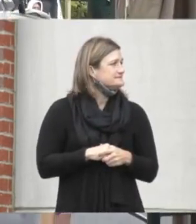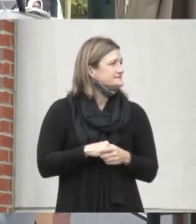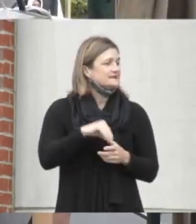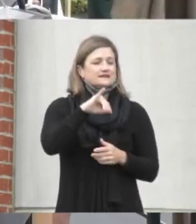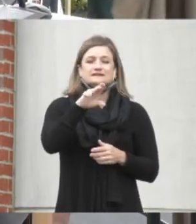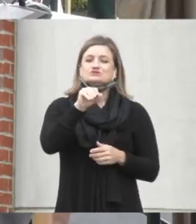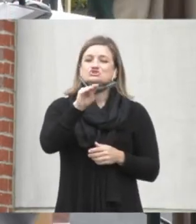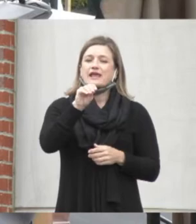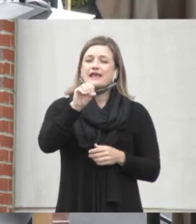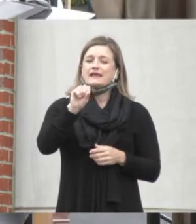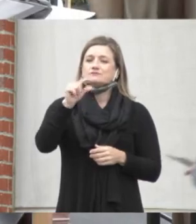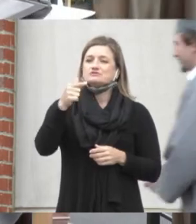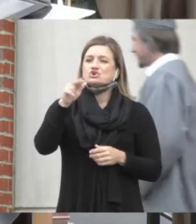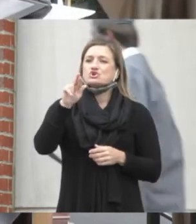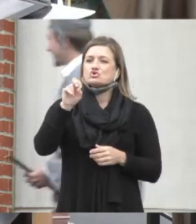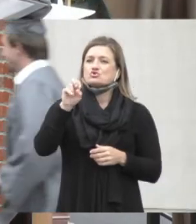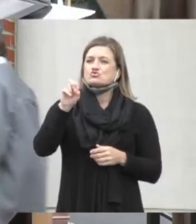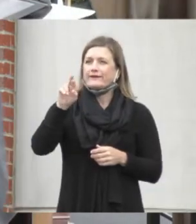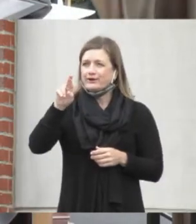James Greer, High Set.